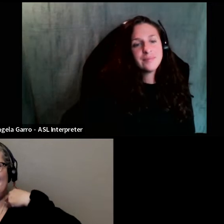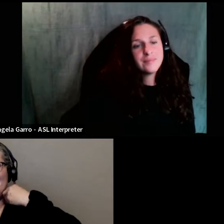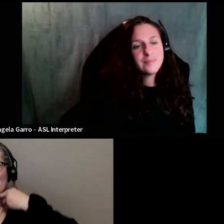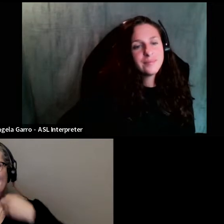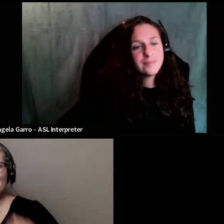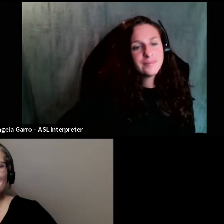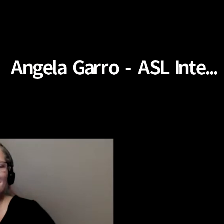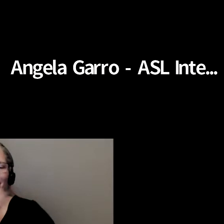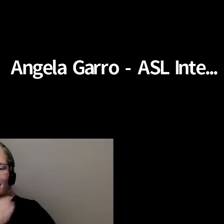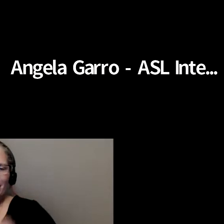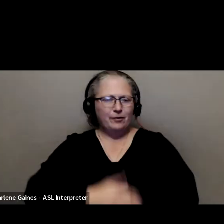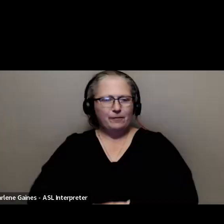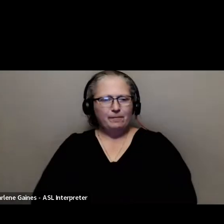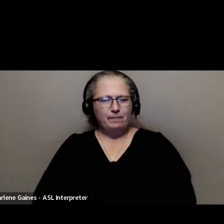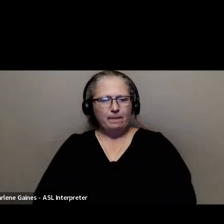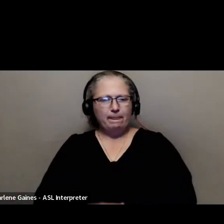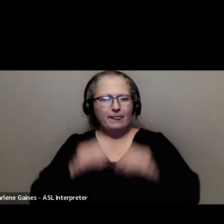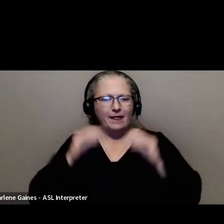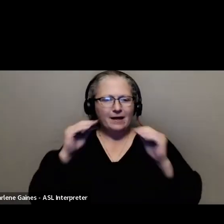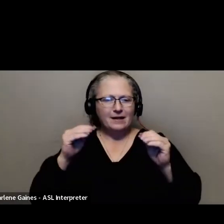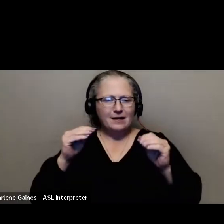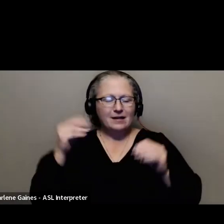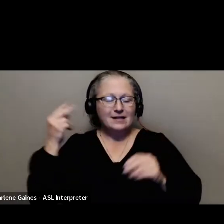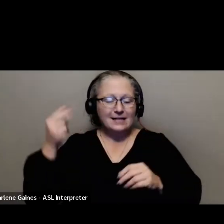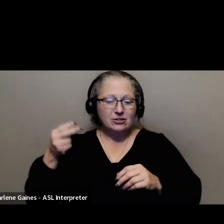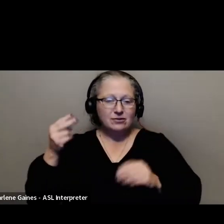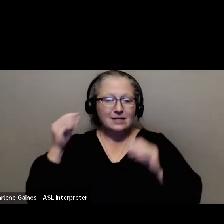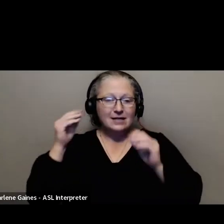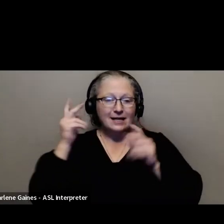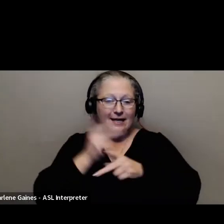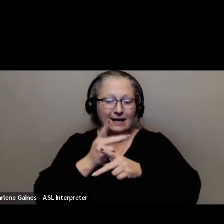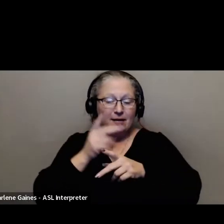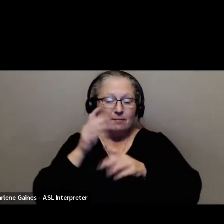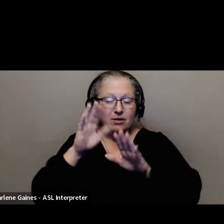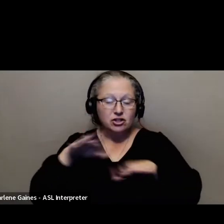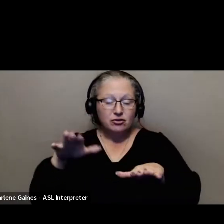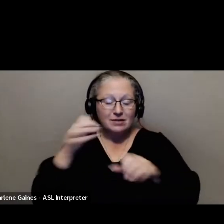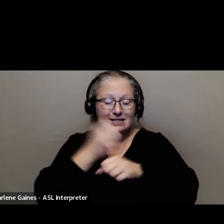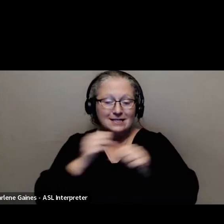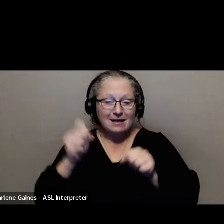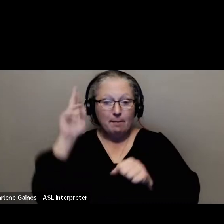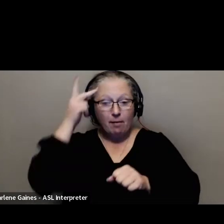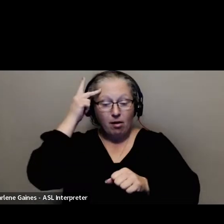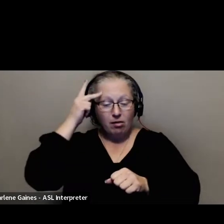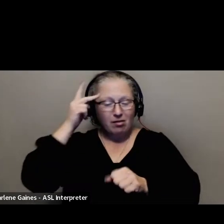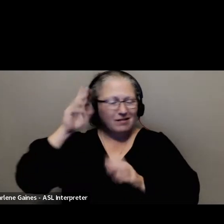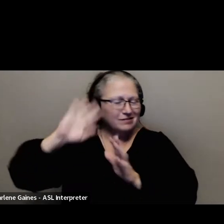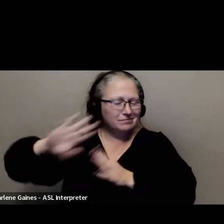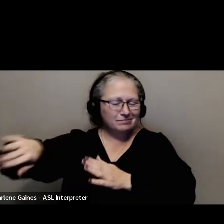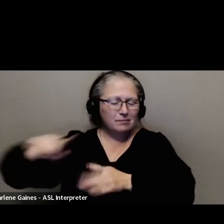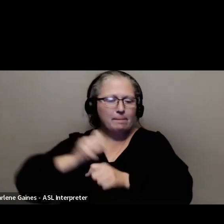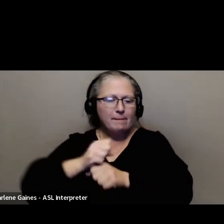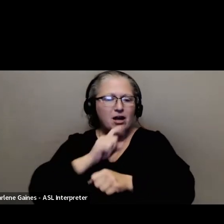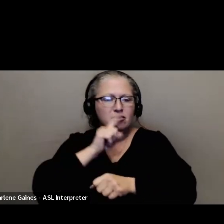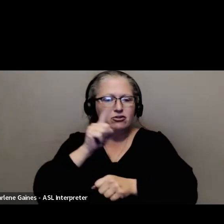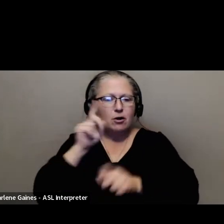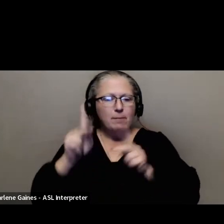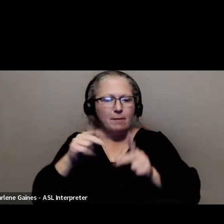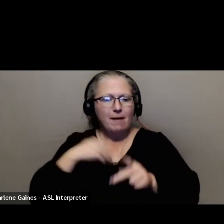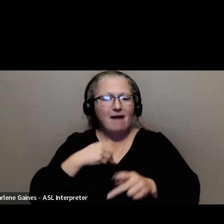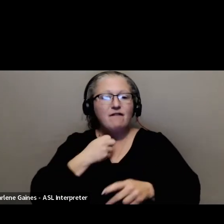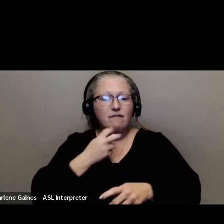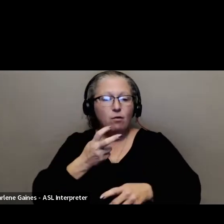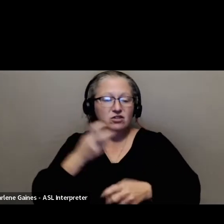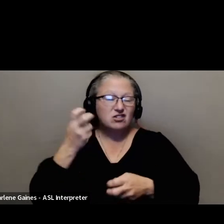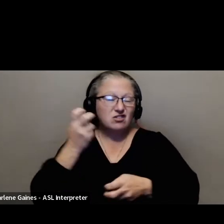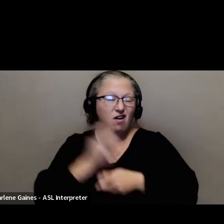Thank you. Teach history, keep kids safe, keep politics out of things, but make sure people have a voice. It's hard.